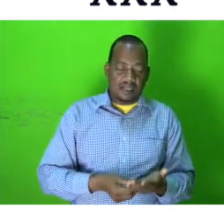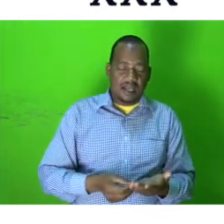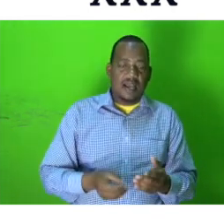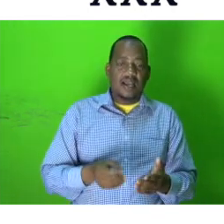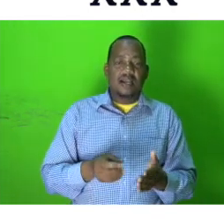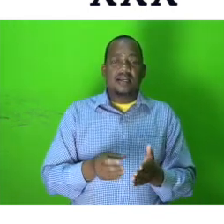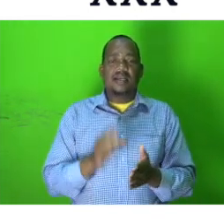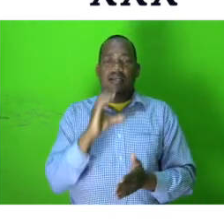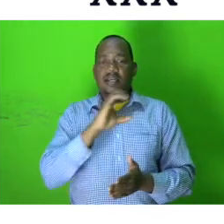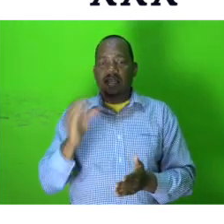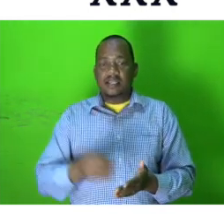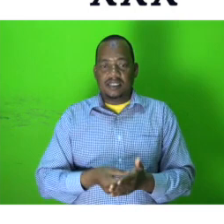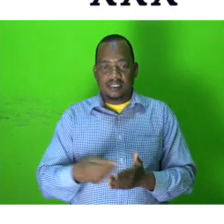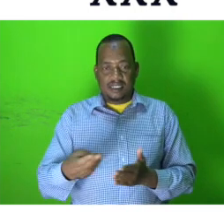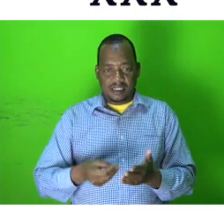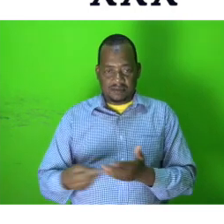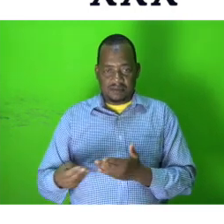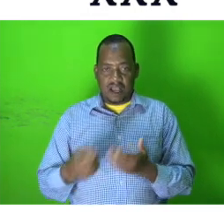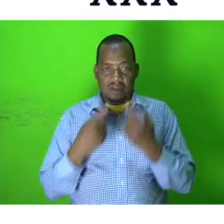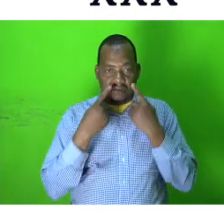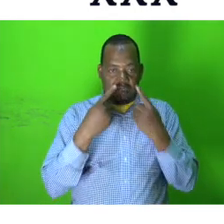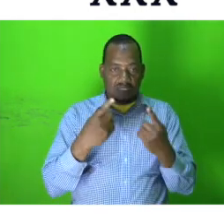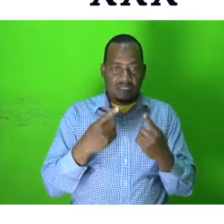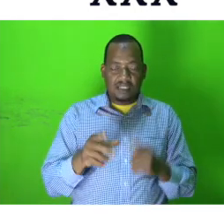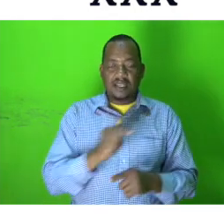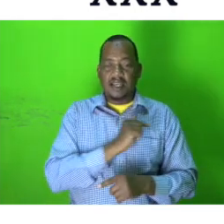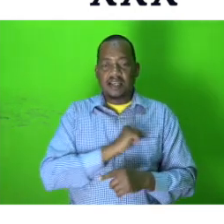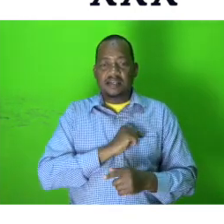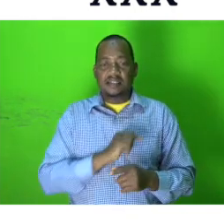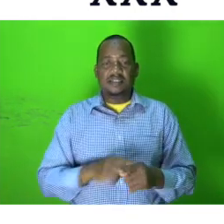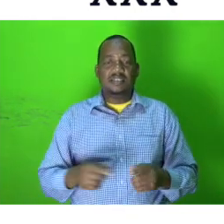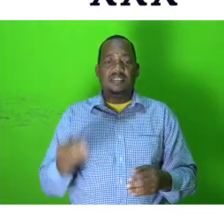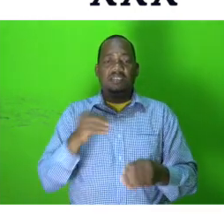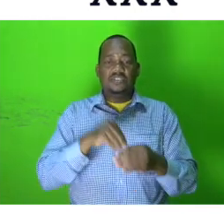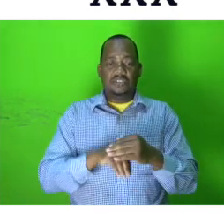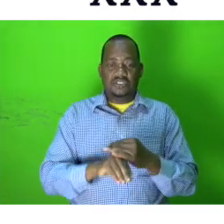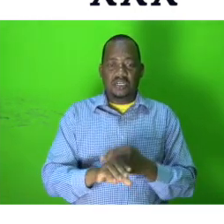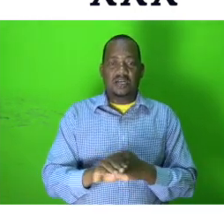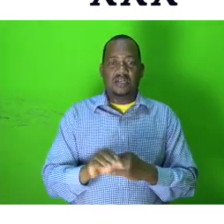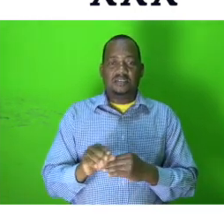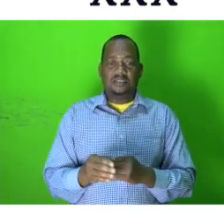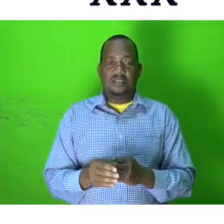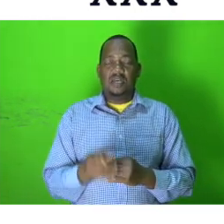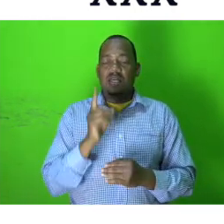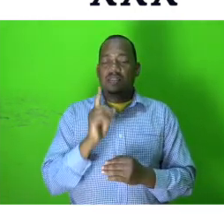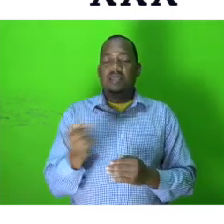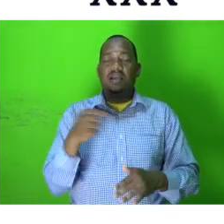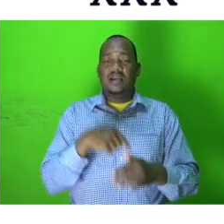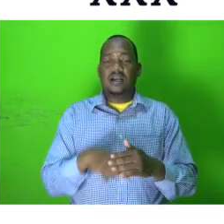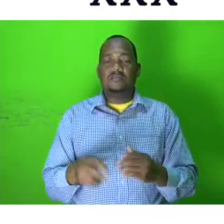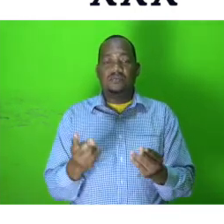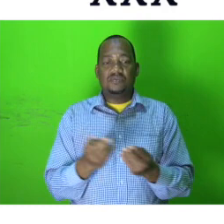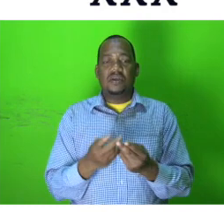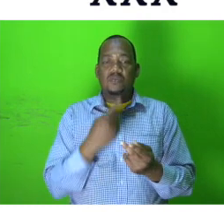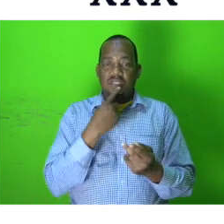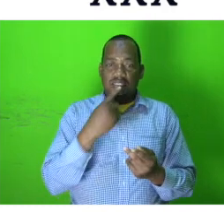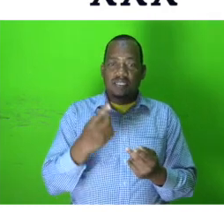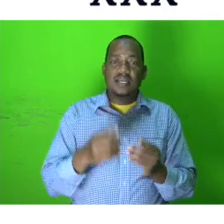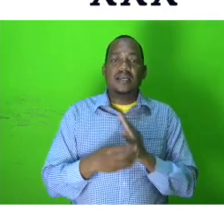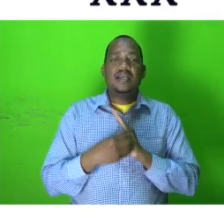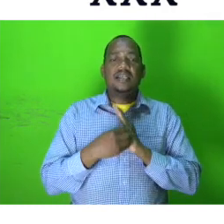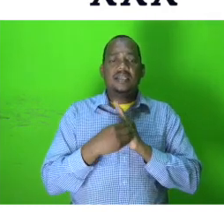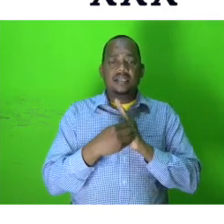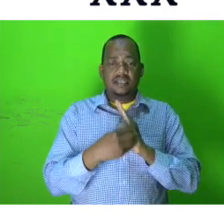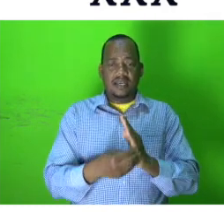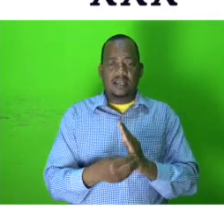transfer, and credit side, we see that interest charge. Then come to the debit side, we see that